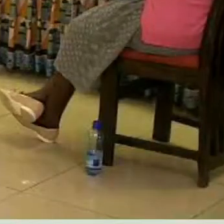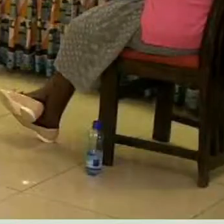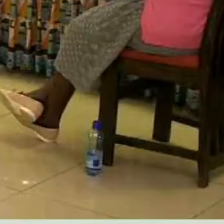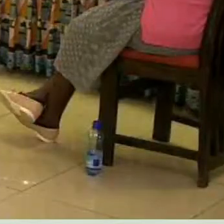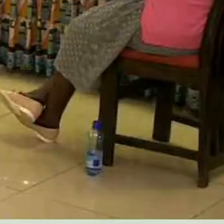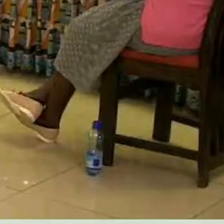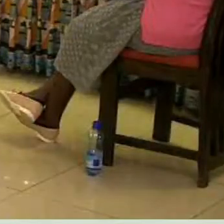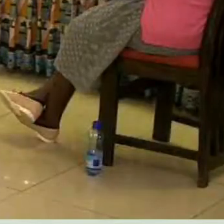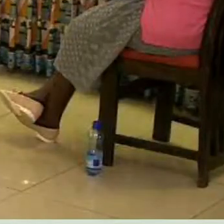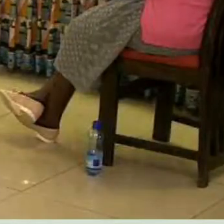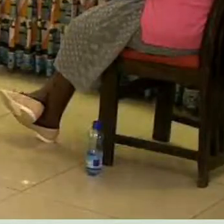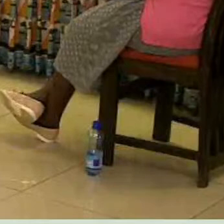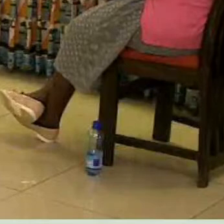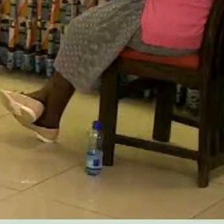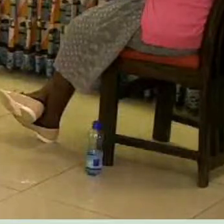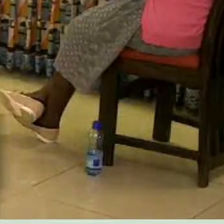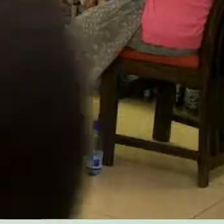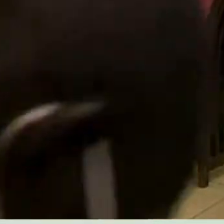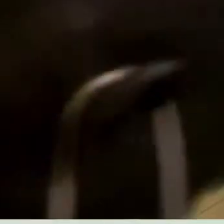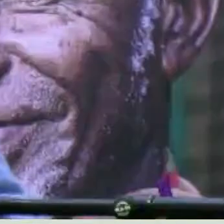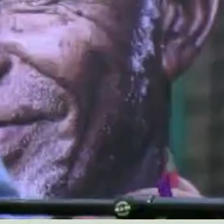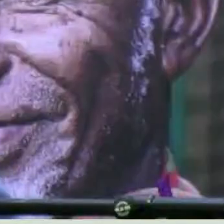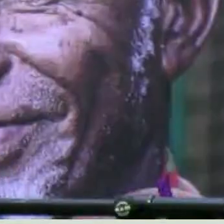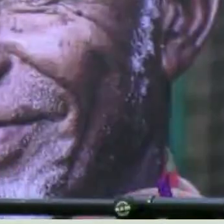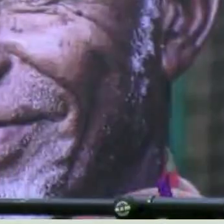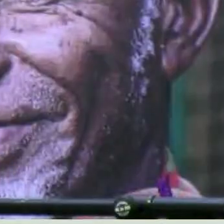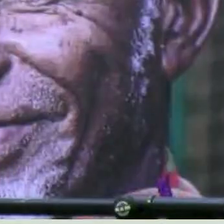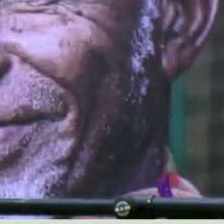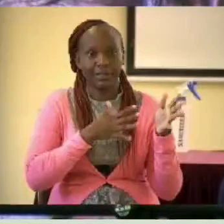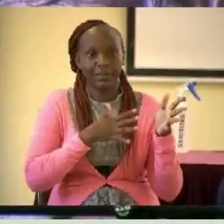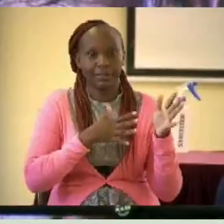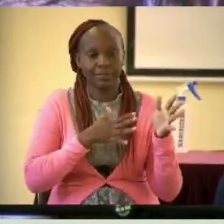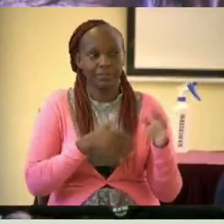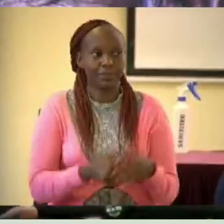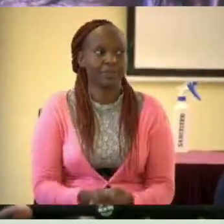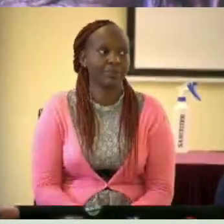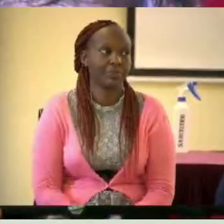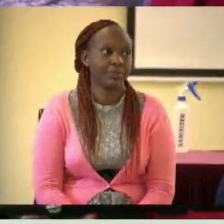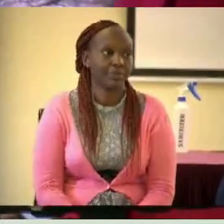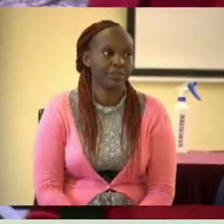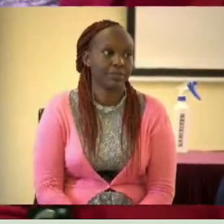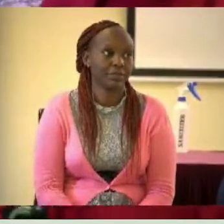Mr. Wambua, another round of applause for him, please.